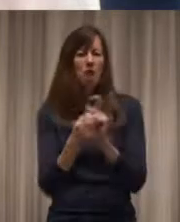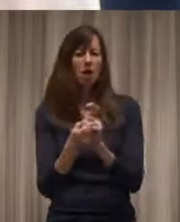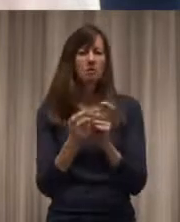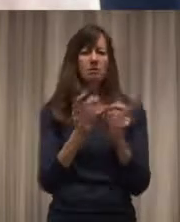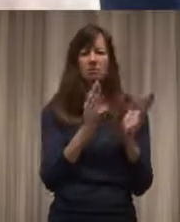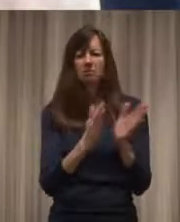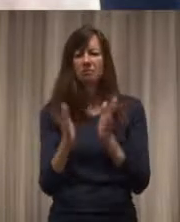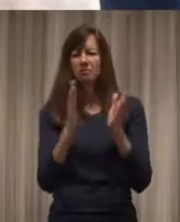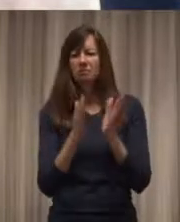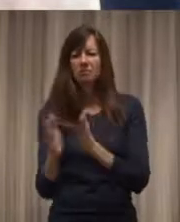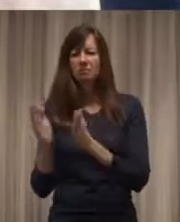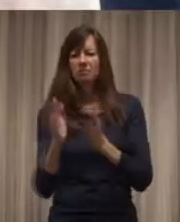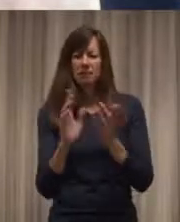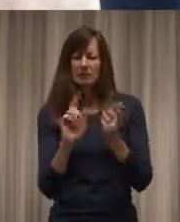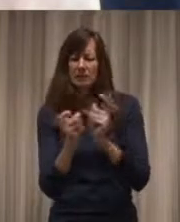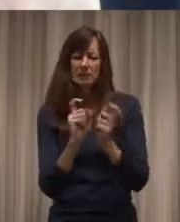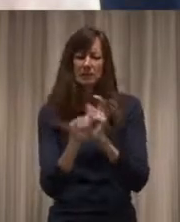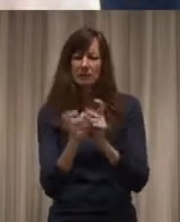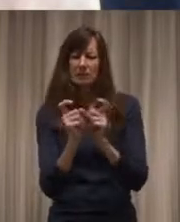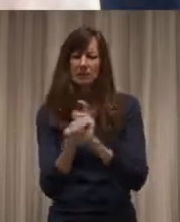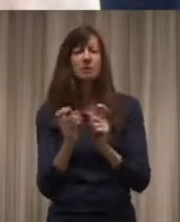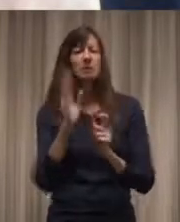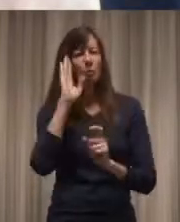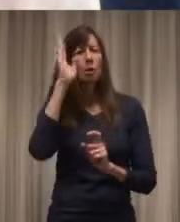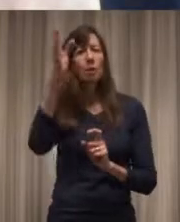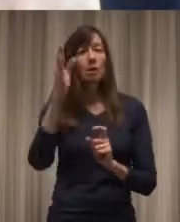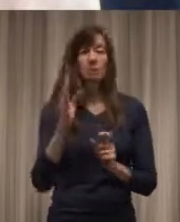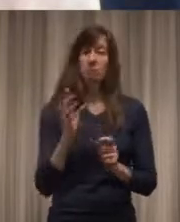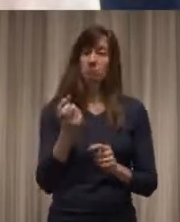first time that we've ever done anything like this, at